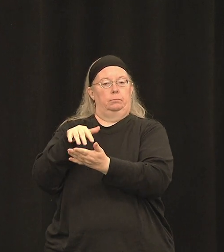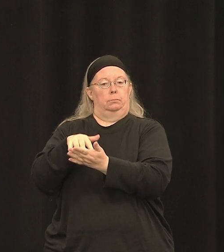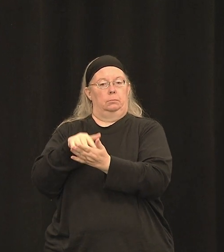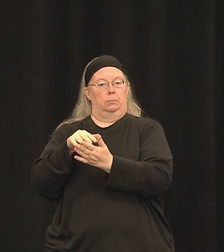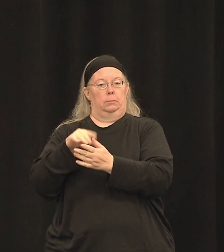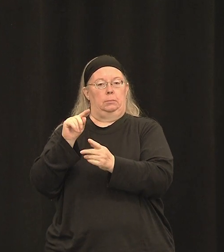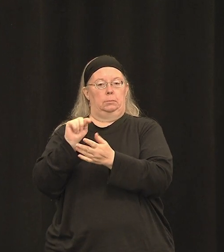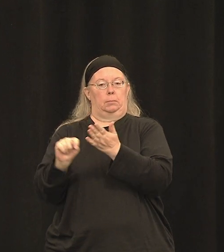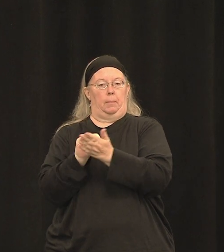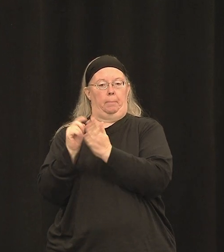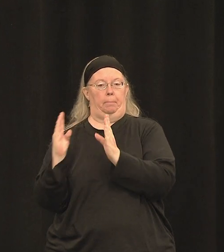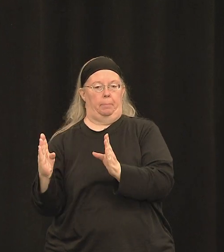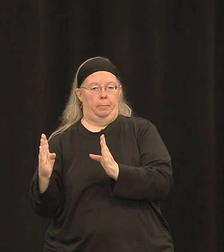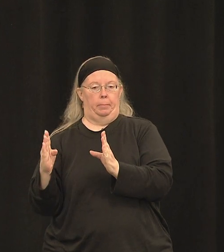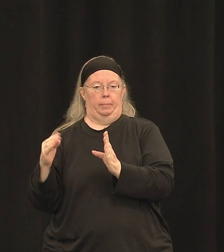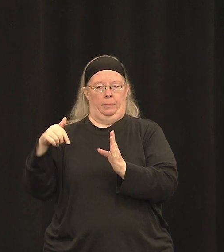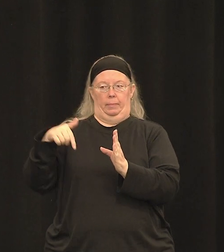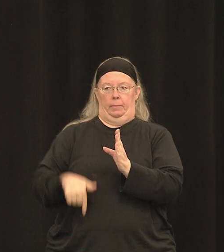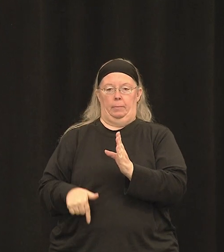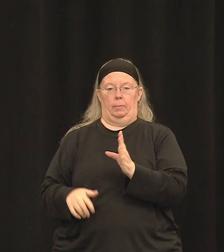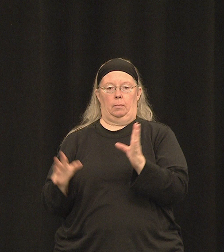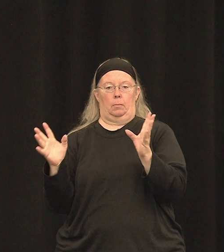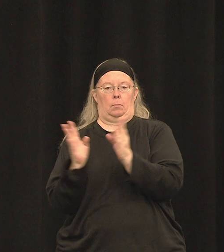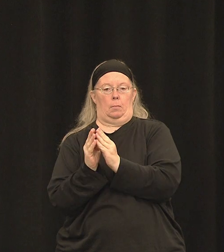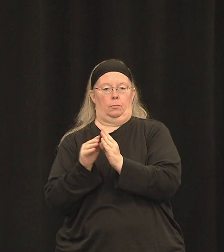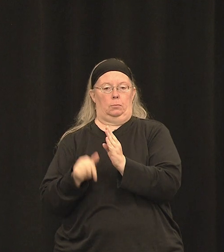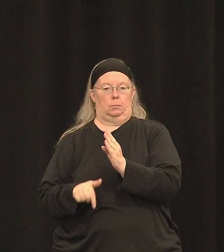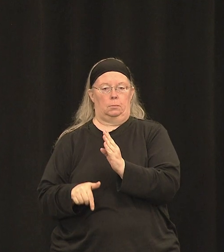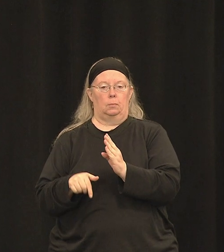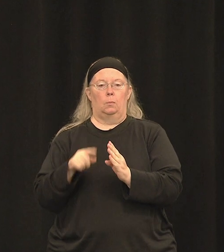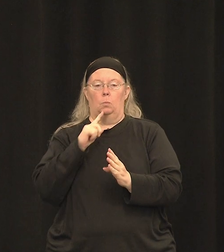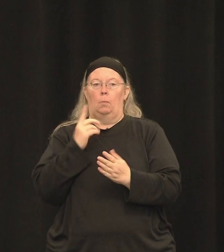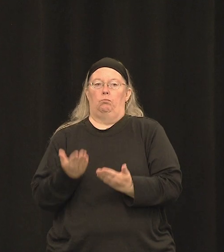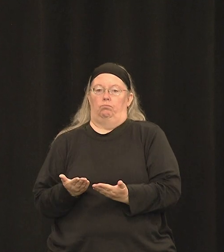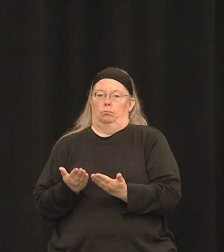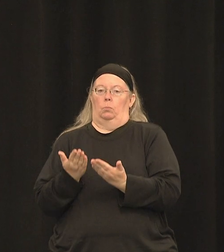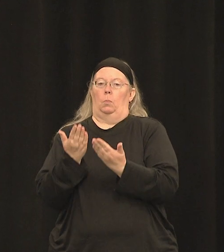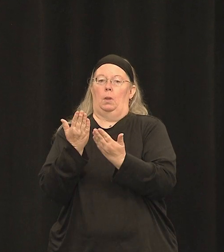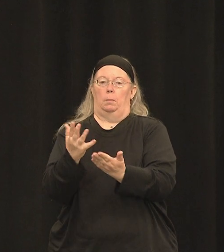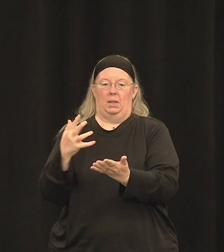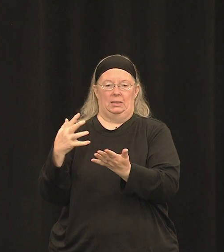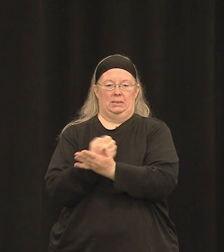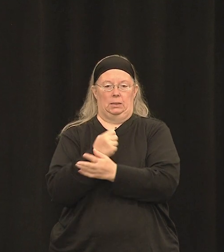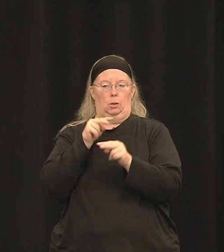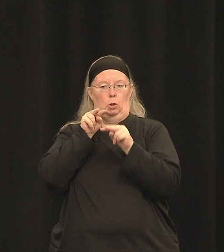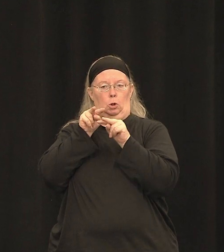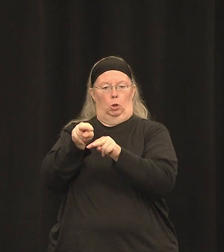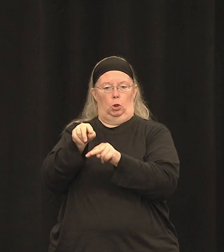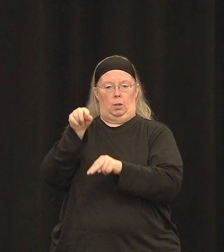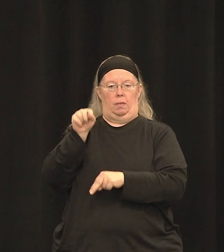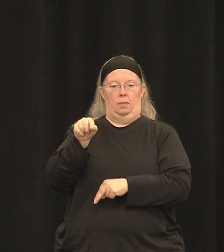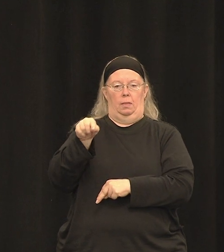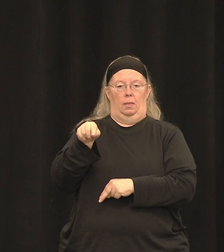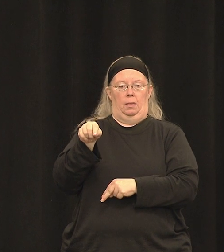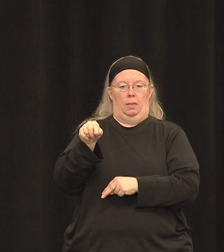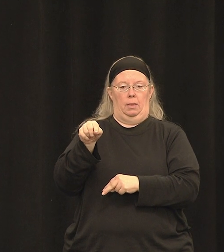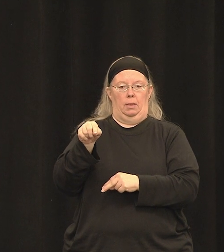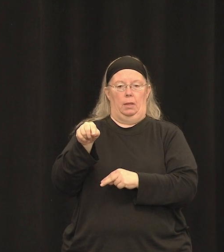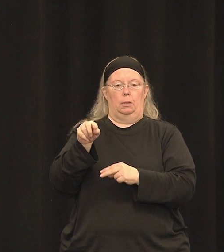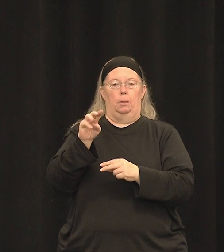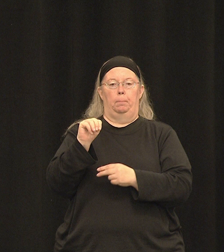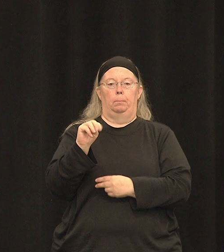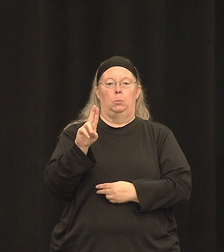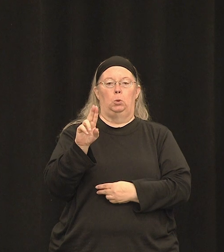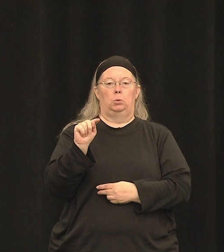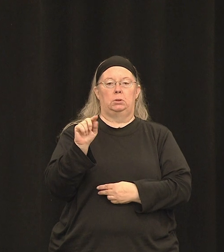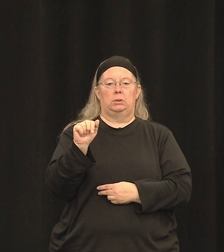conference, and I highly recommend you take time to watch that, as that is a mutation-agnostic treatment.